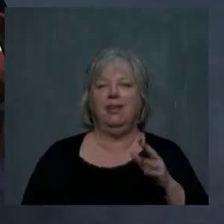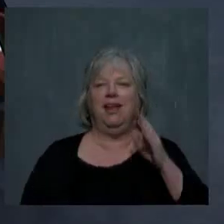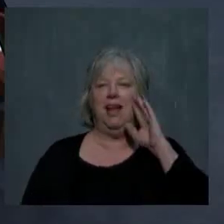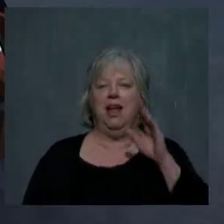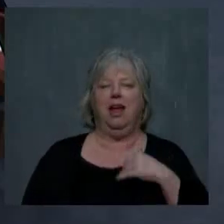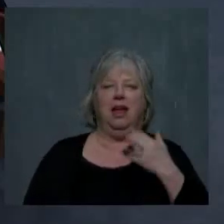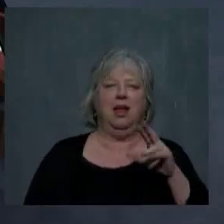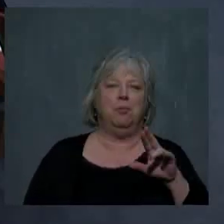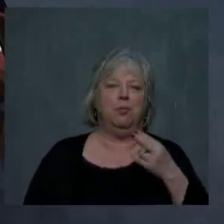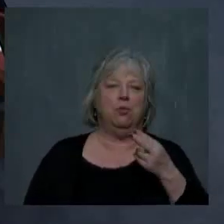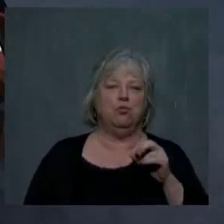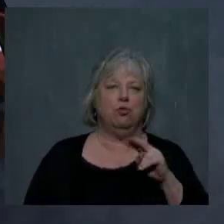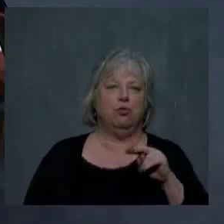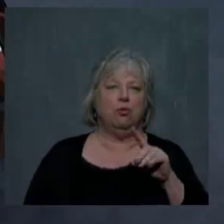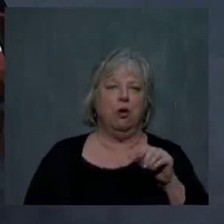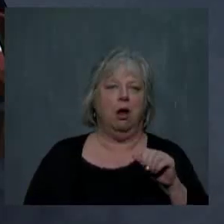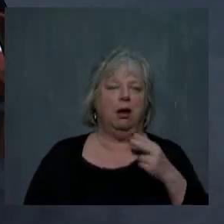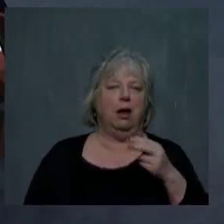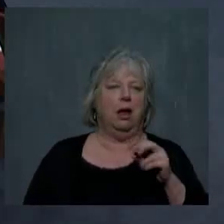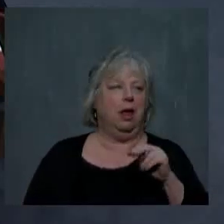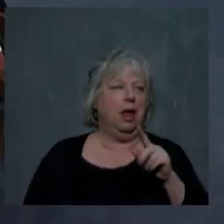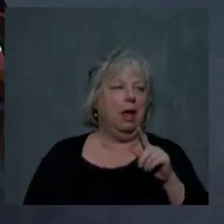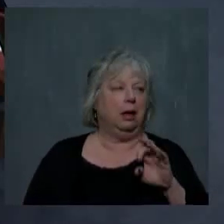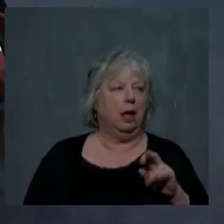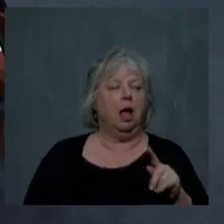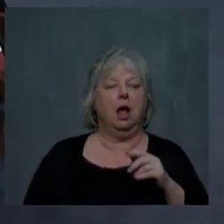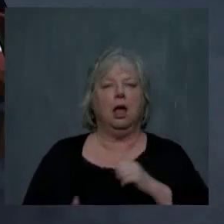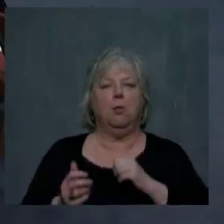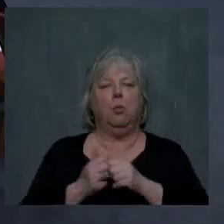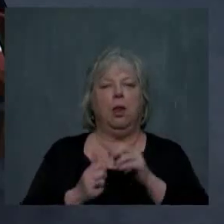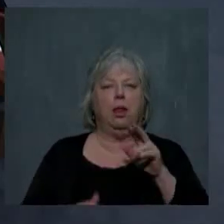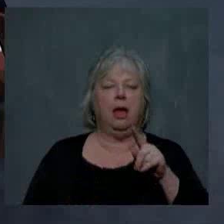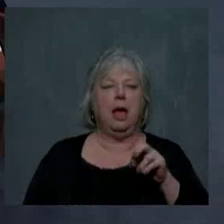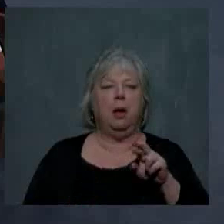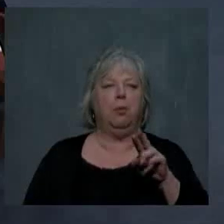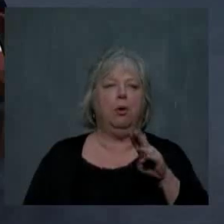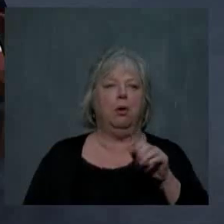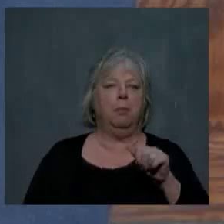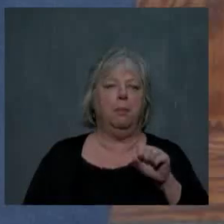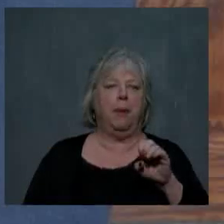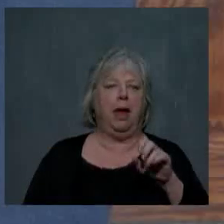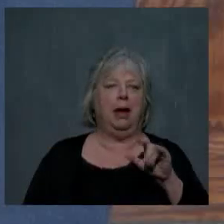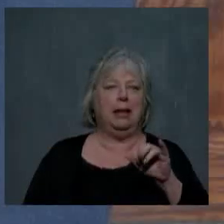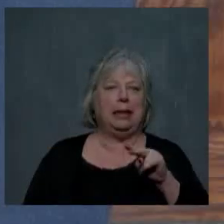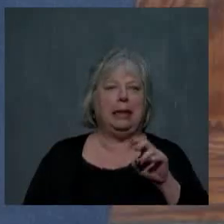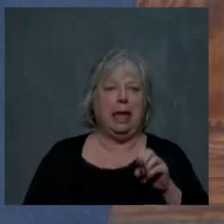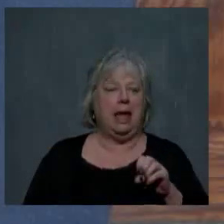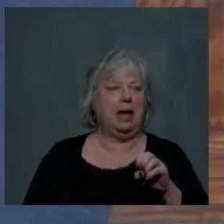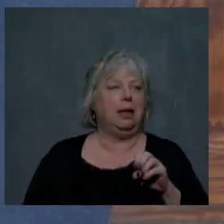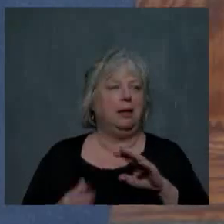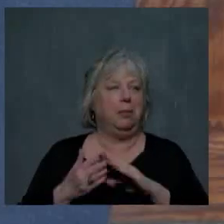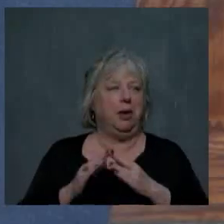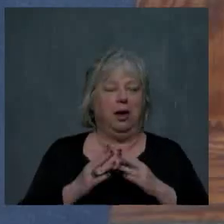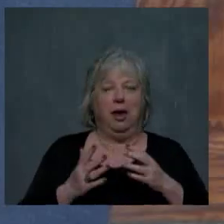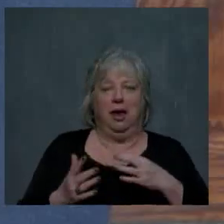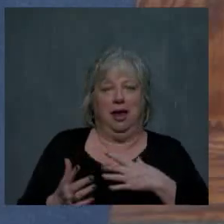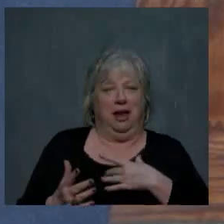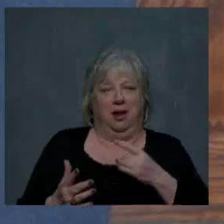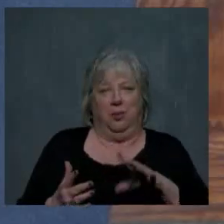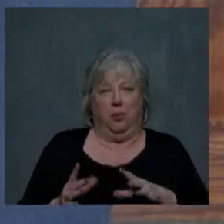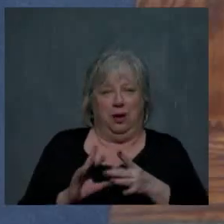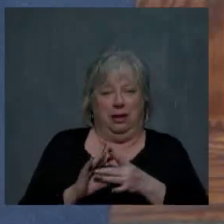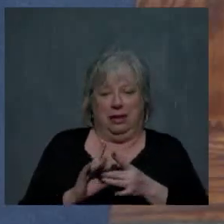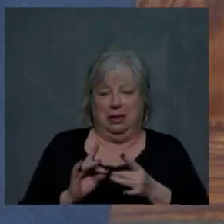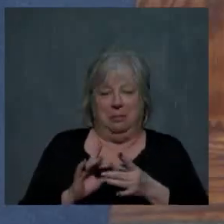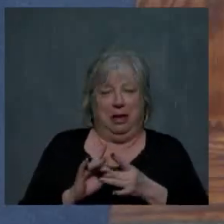Hi, I'm Rhonda Hancock, and I'm with the Upper Baseline Windermere Neighborhood Association, and I did not want to speak. I just wanted to submit the